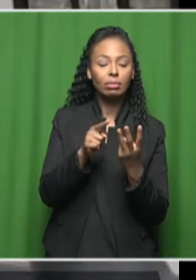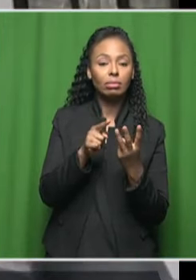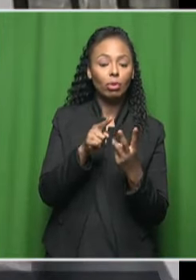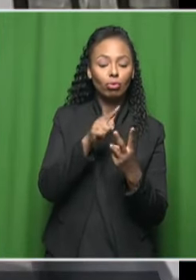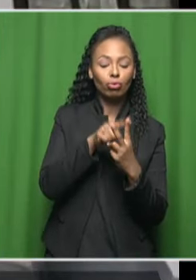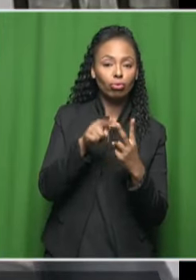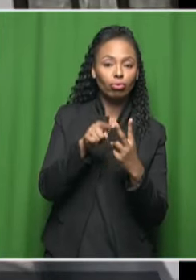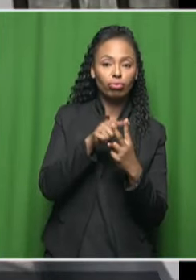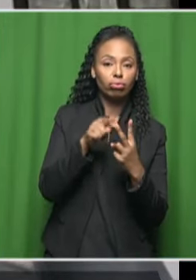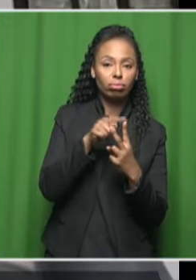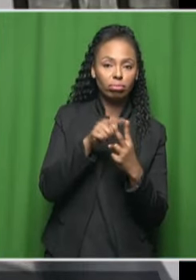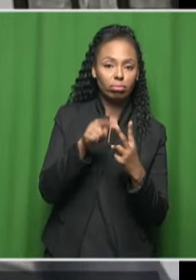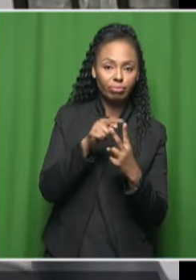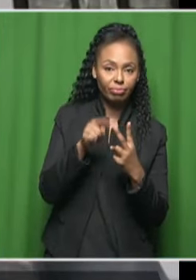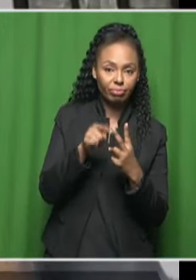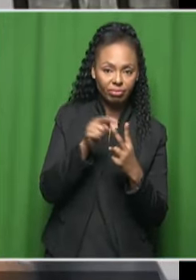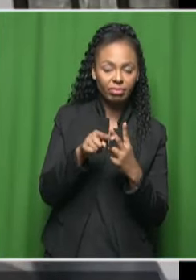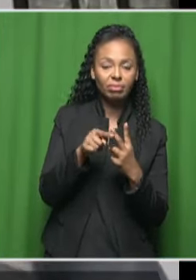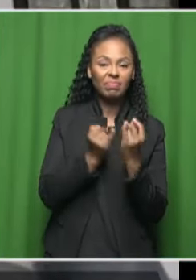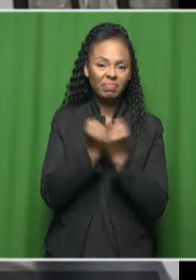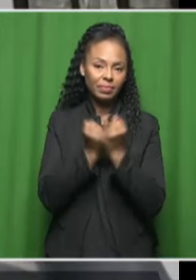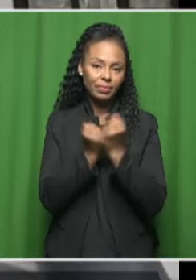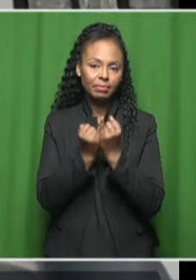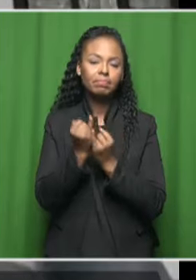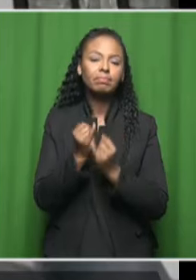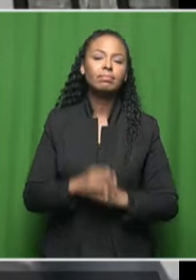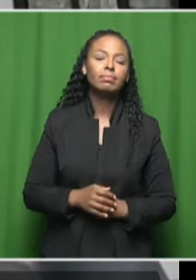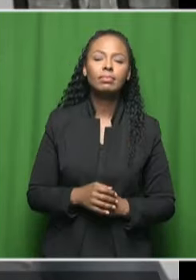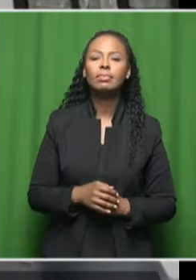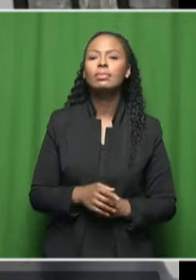Mondlane and Daniel Chapo. But there's one thing here.